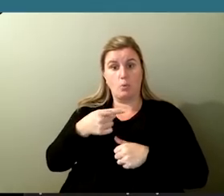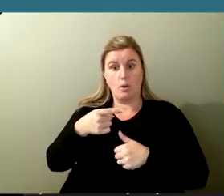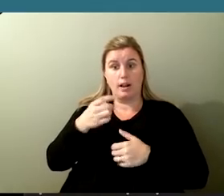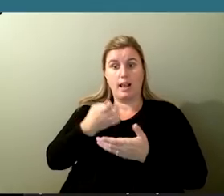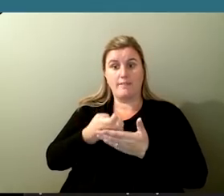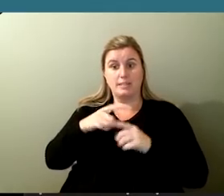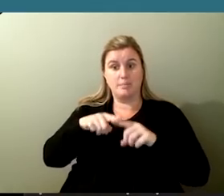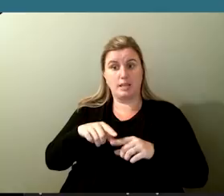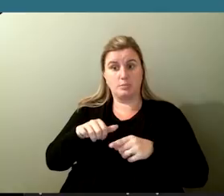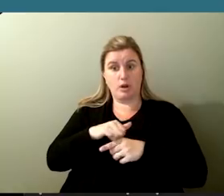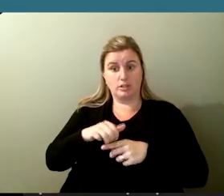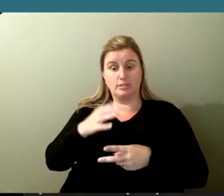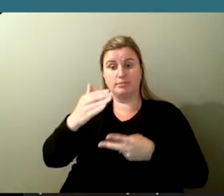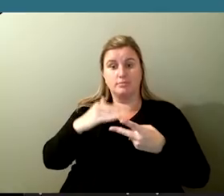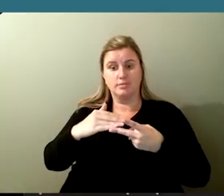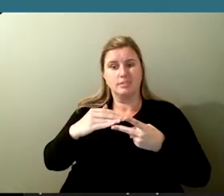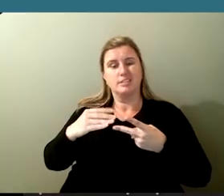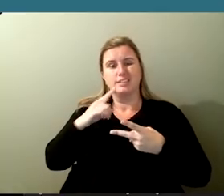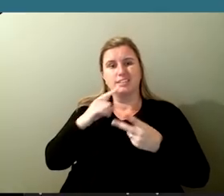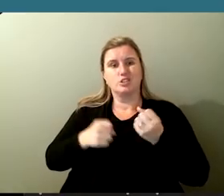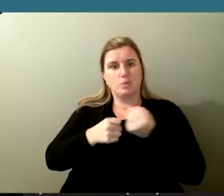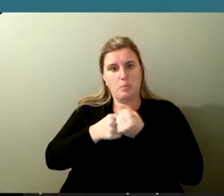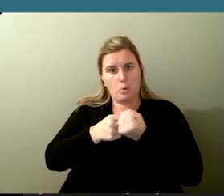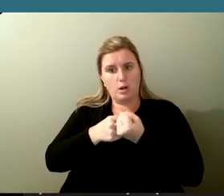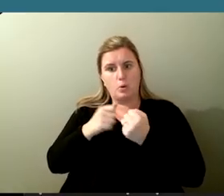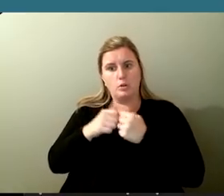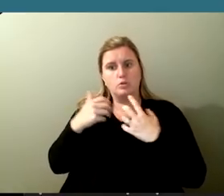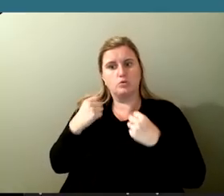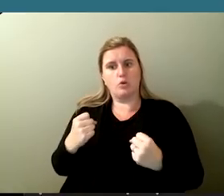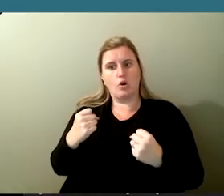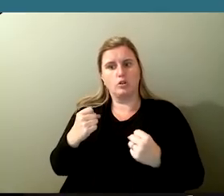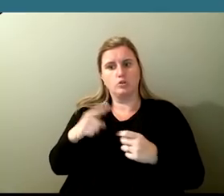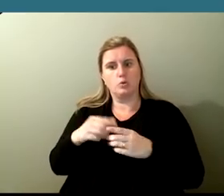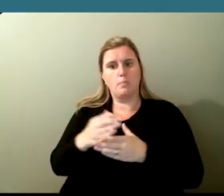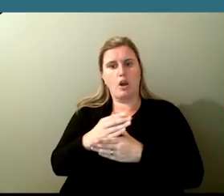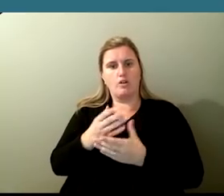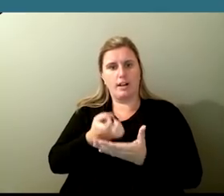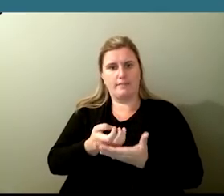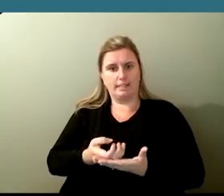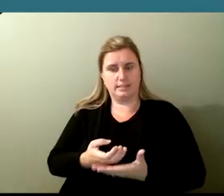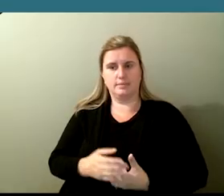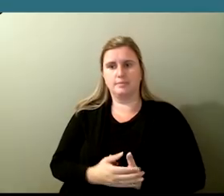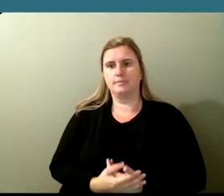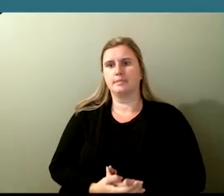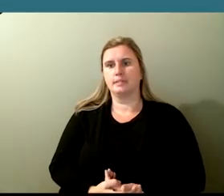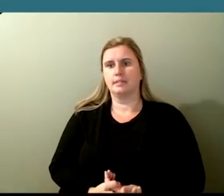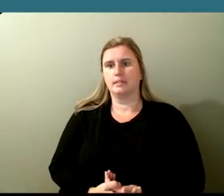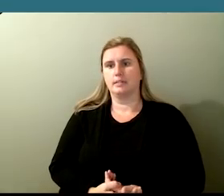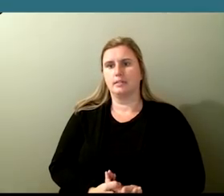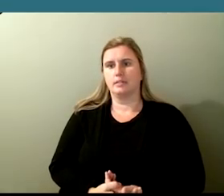evidence-based strategy, and number two, it is supported with strong to moderate evidence.